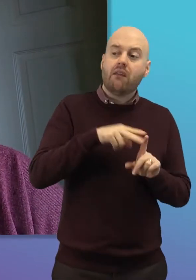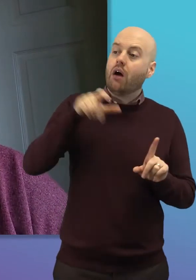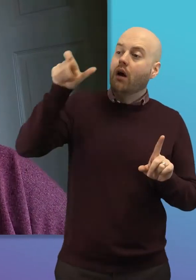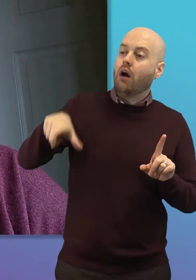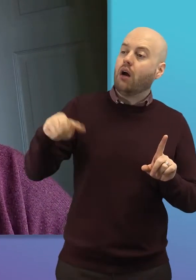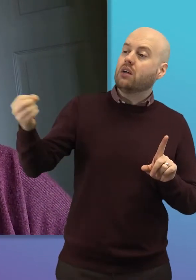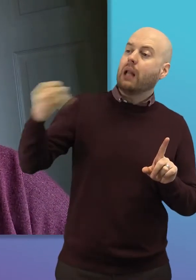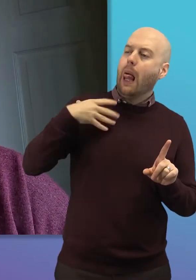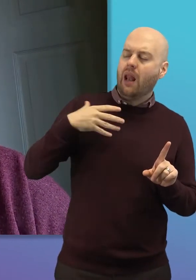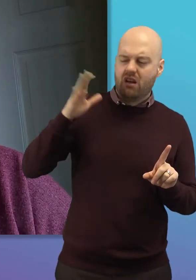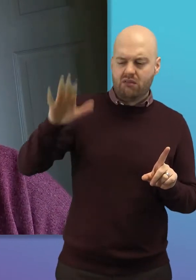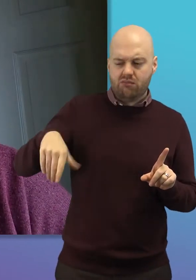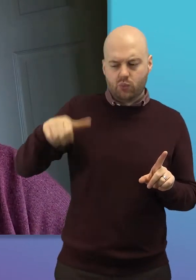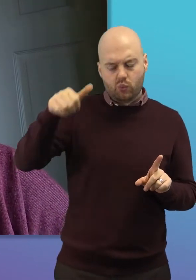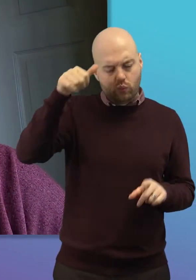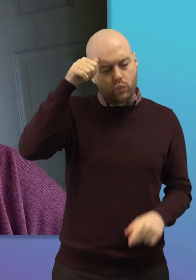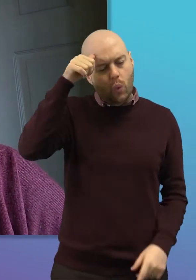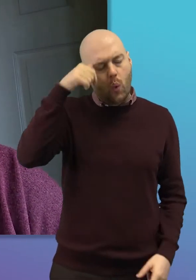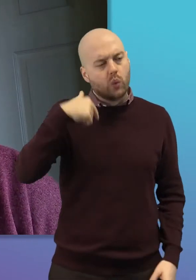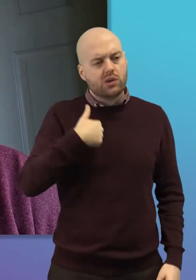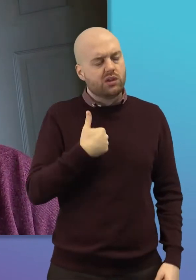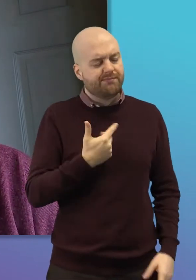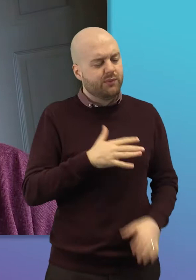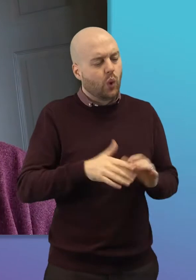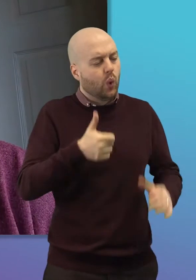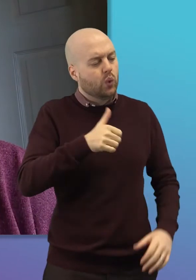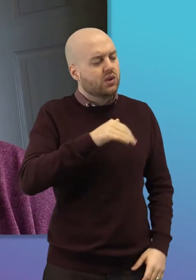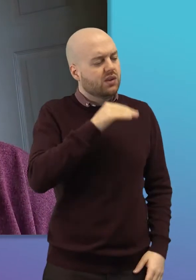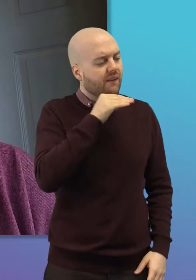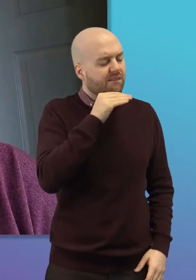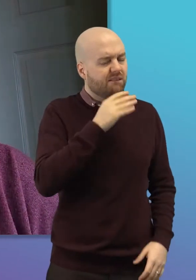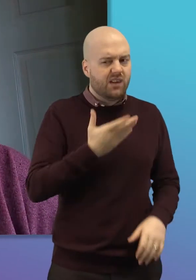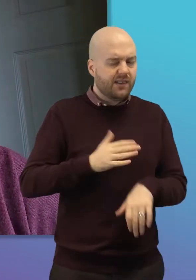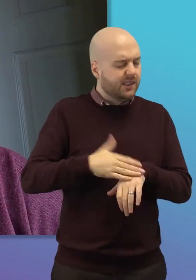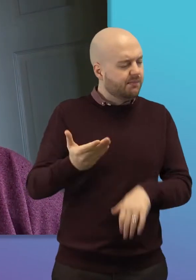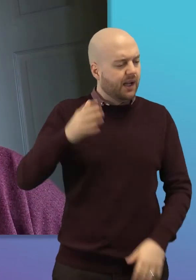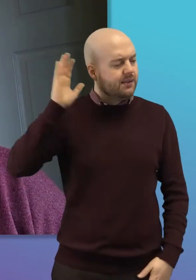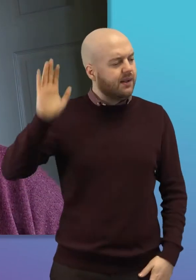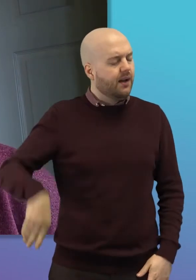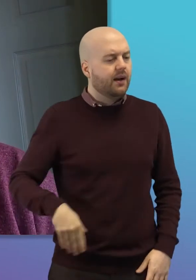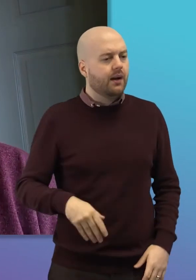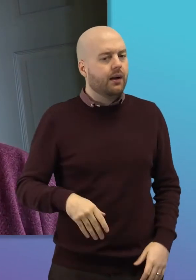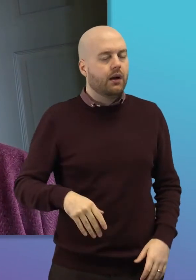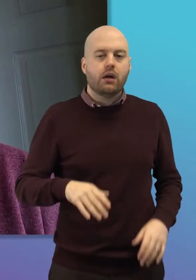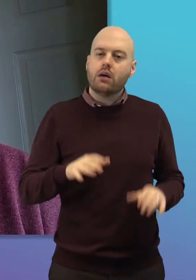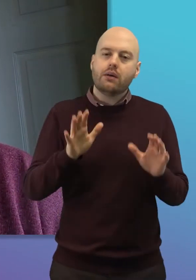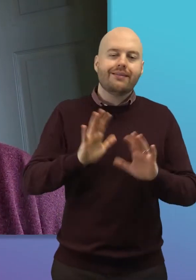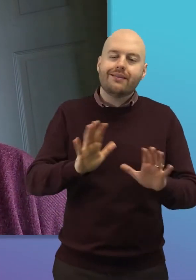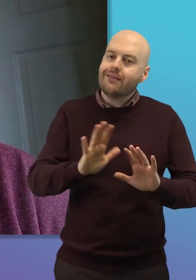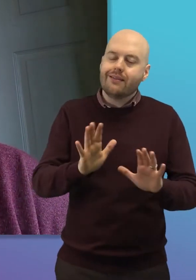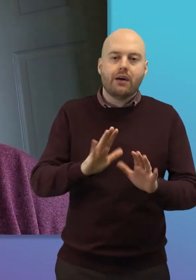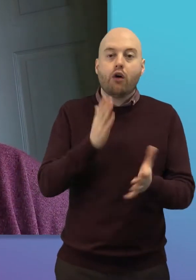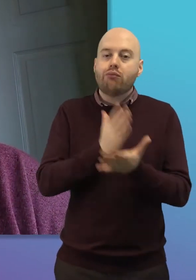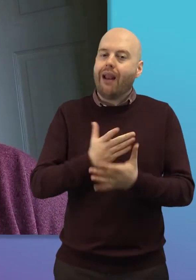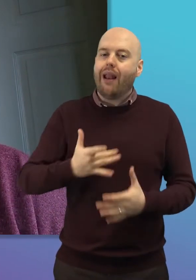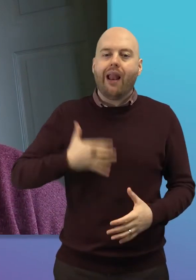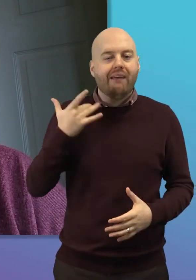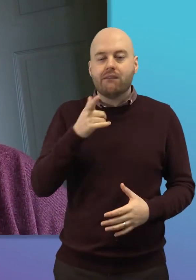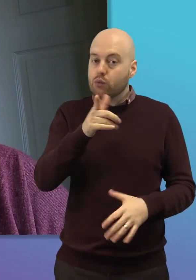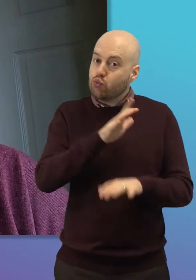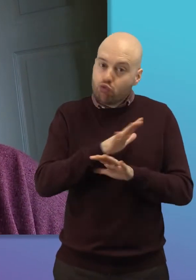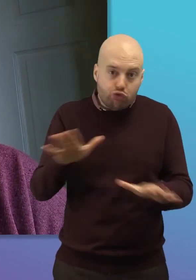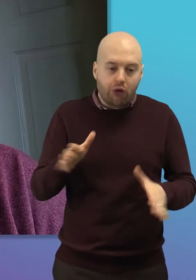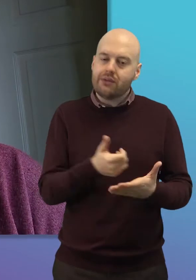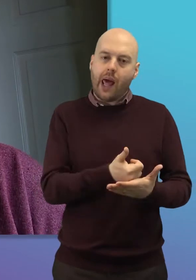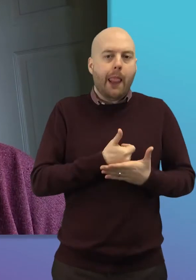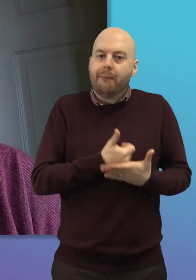else tells me that, who cares? It doesn't hurt as much because I already know. And we do it because we think it makes us try harder. But in real